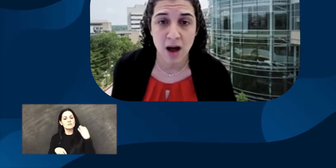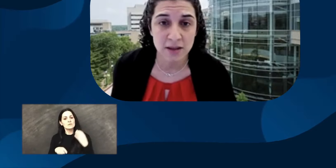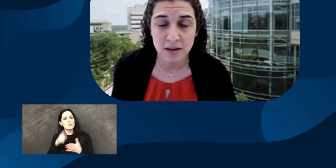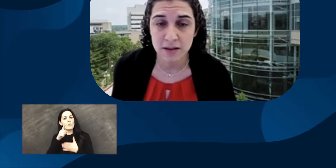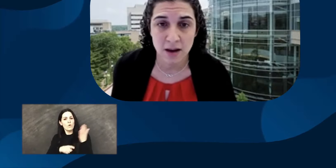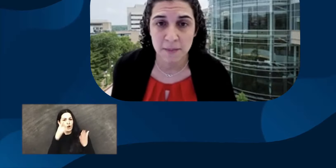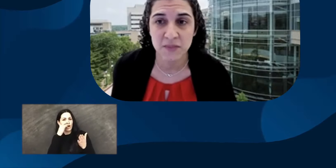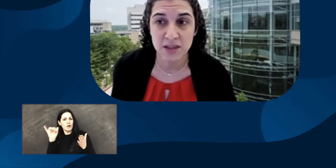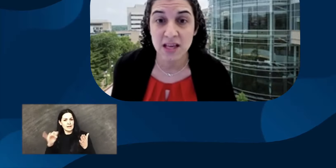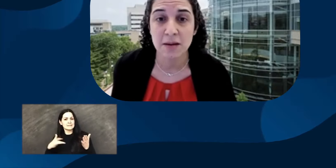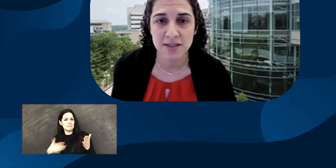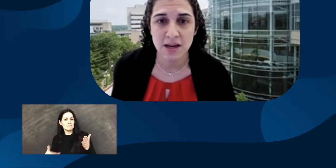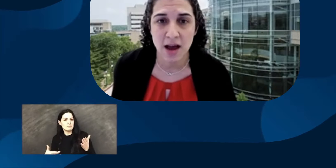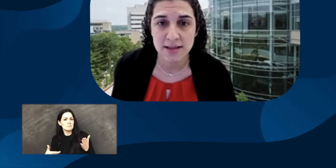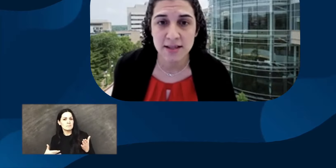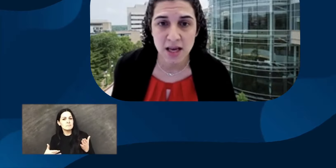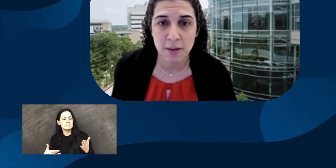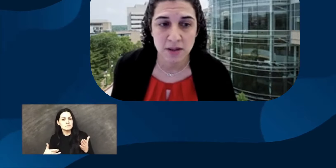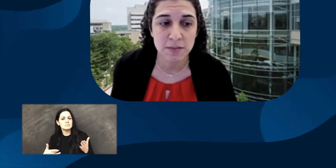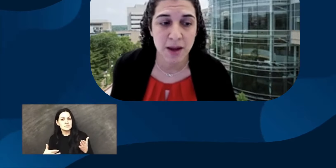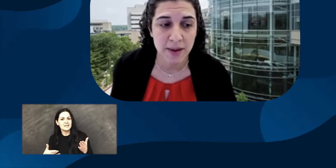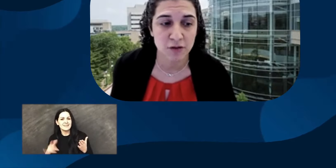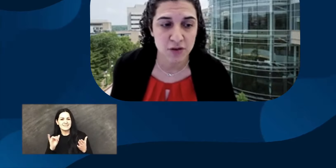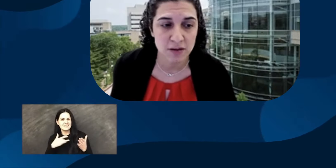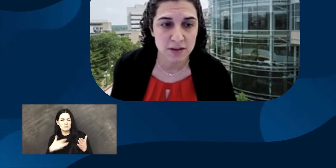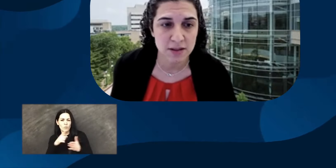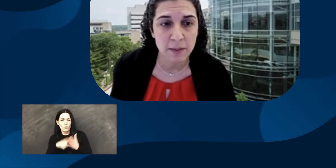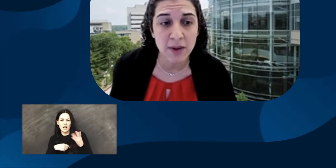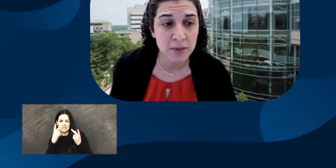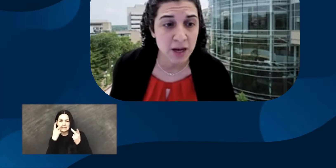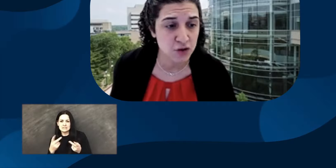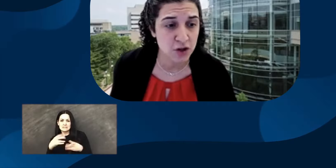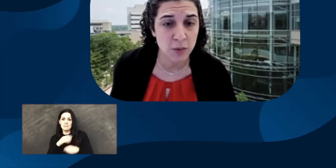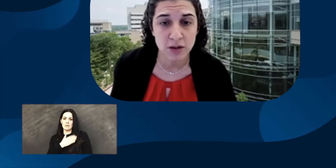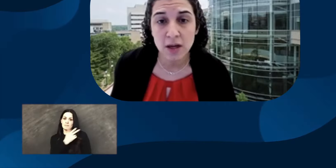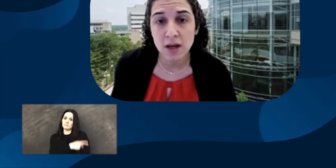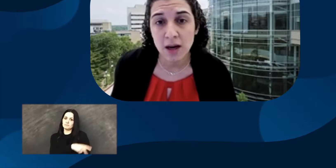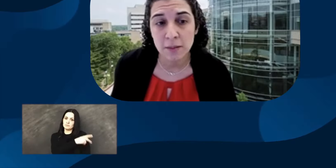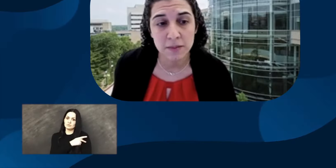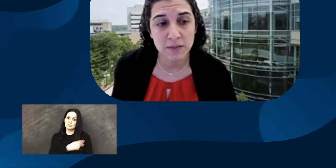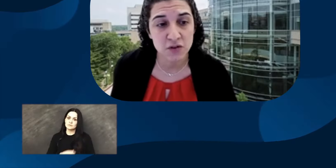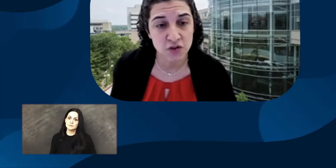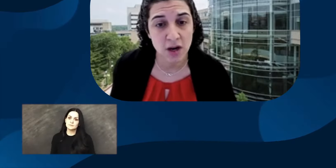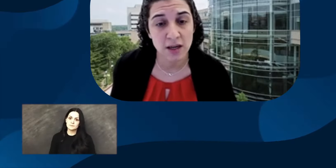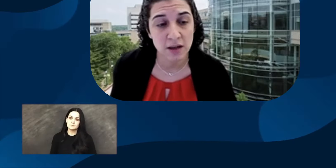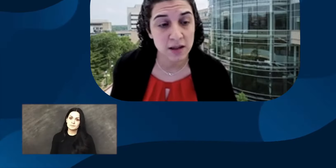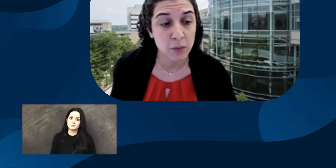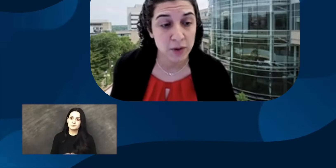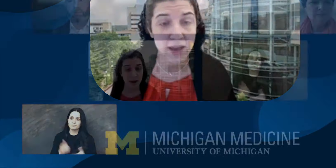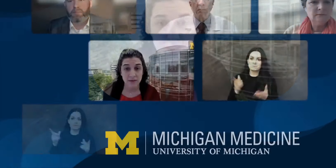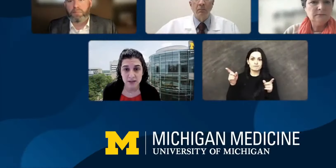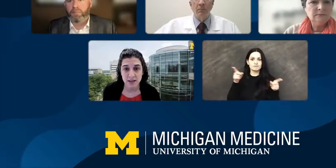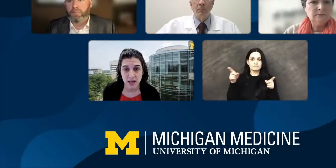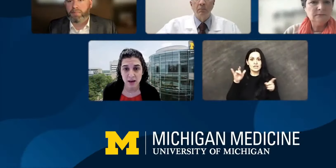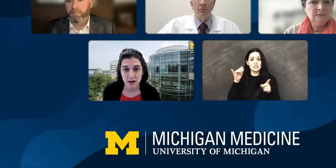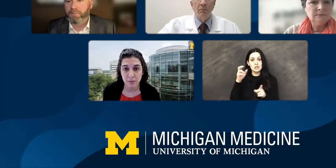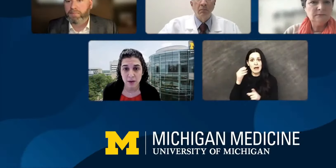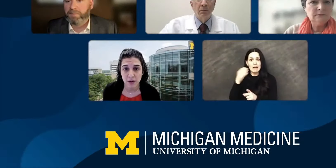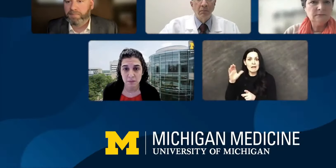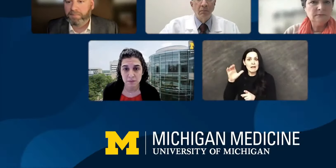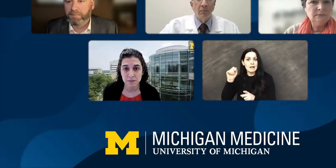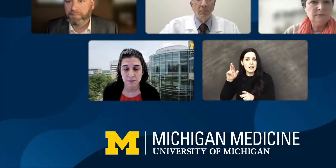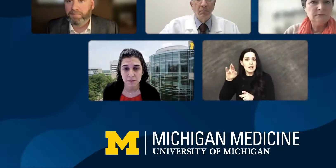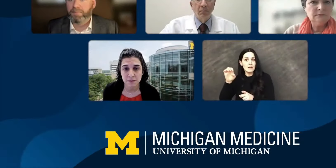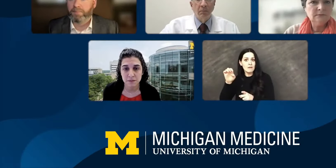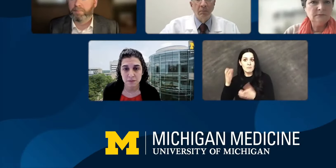of the common themes that I see amongst my patients. I'm not sure what John and Claire would have to say